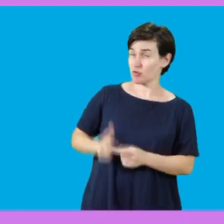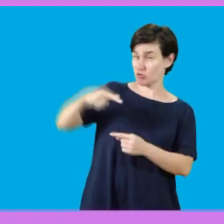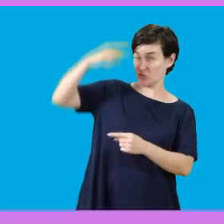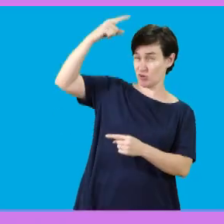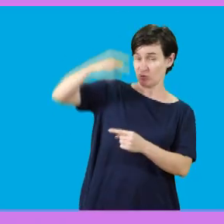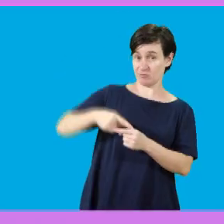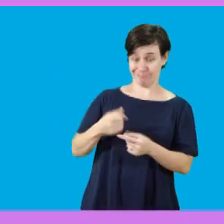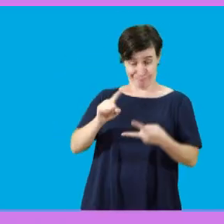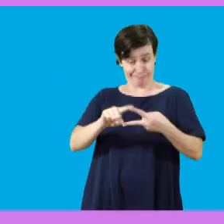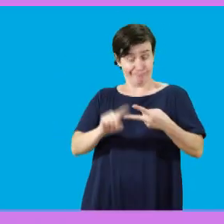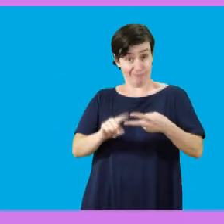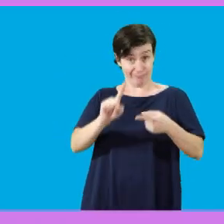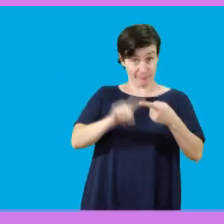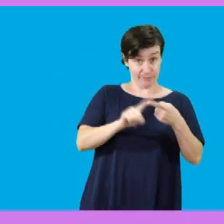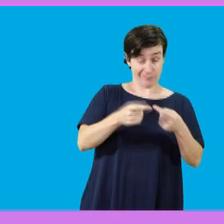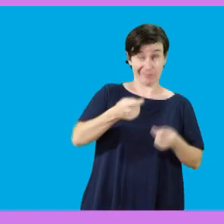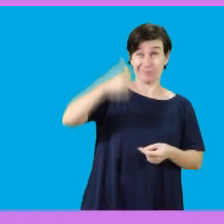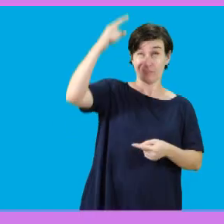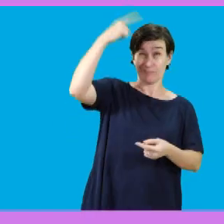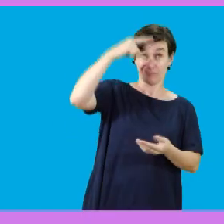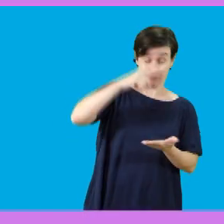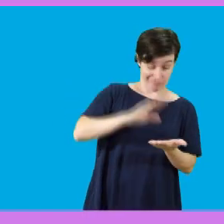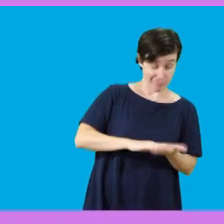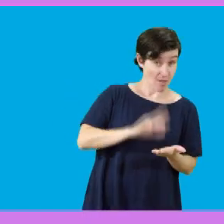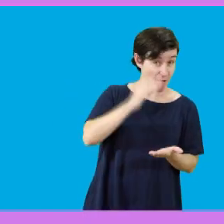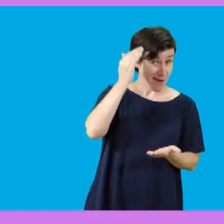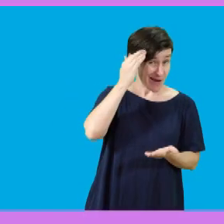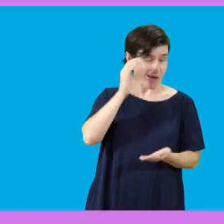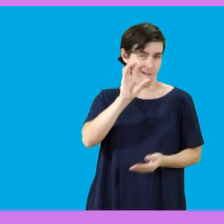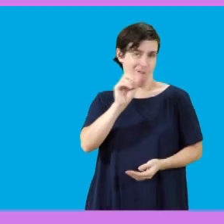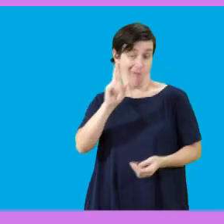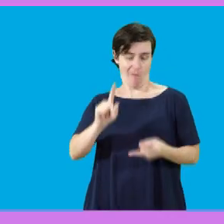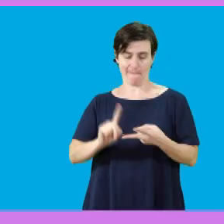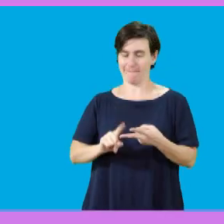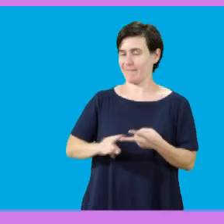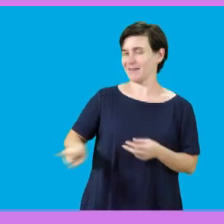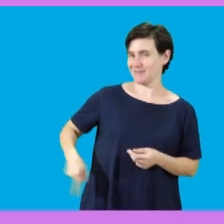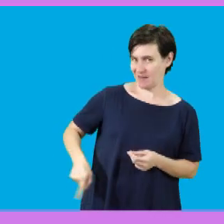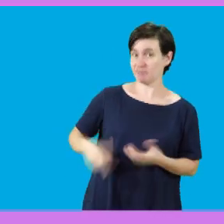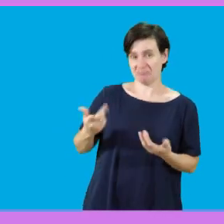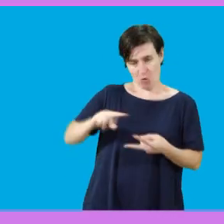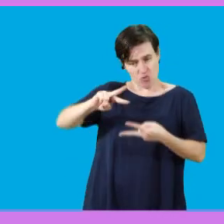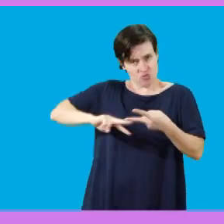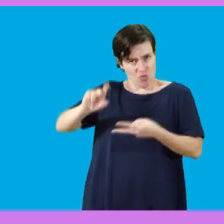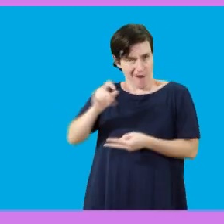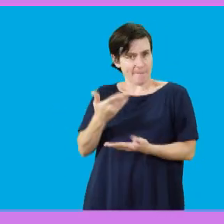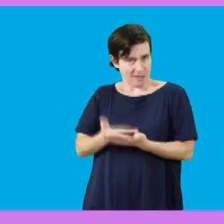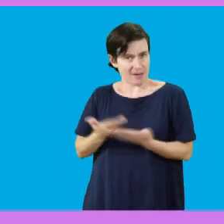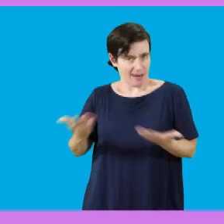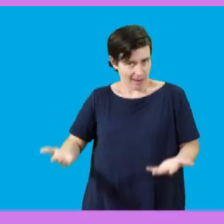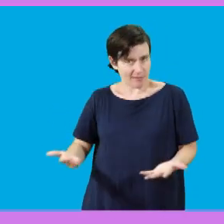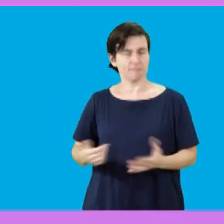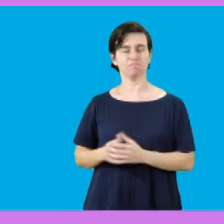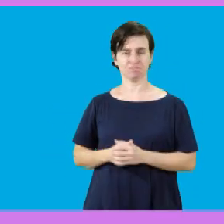when you toss a coin? What might you land in? You might either land on a head, or you might land on a tail. So these are all